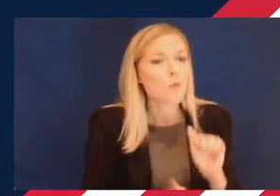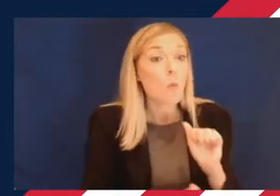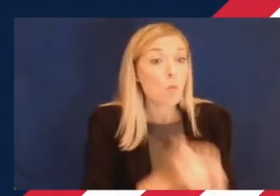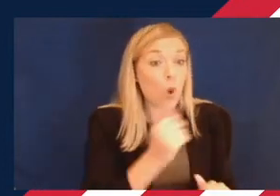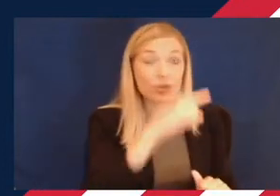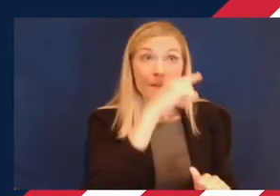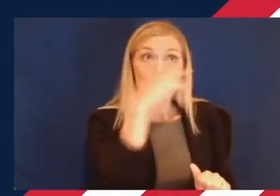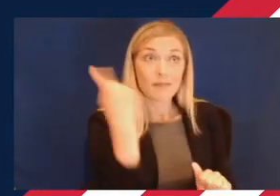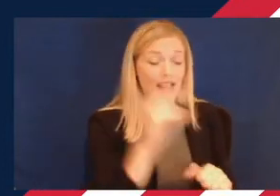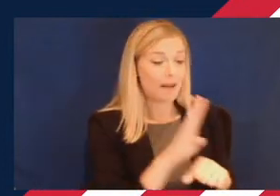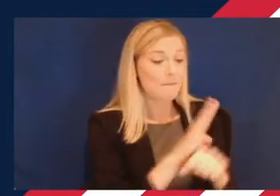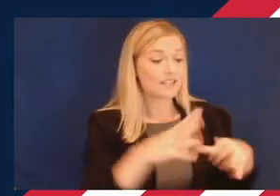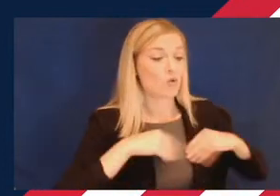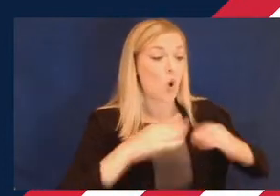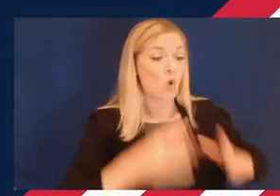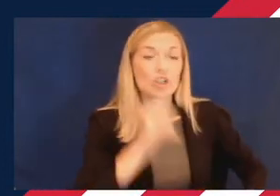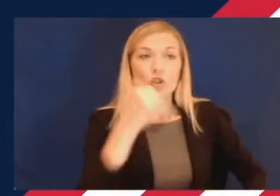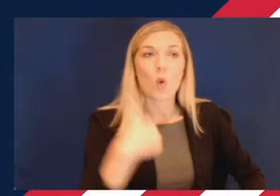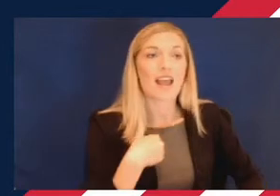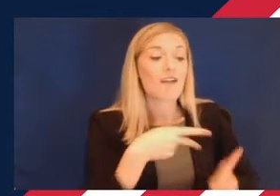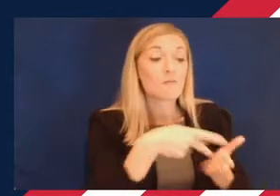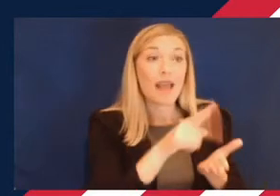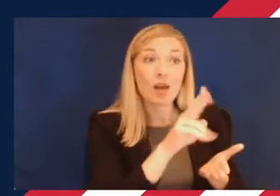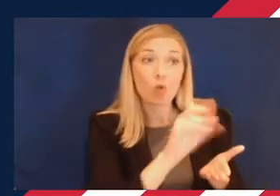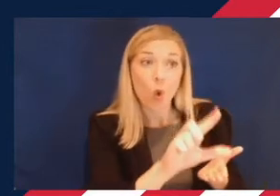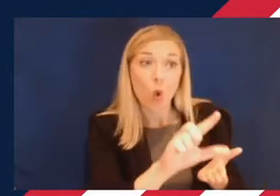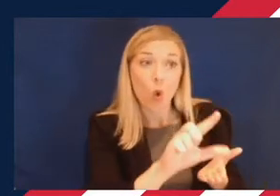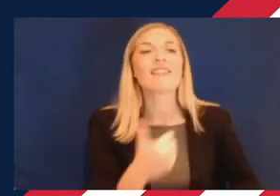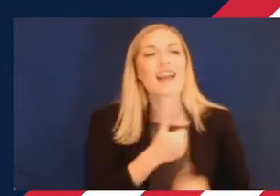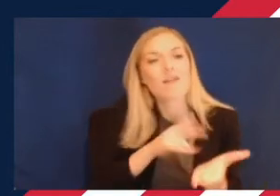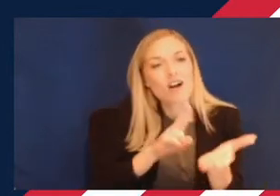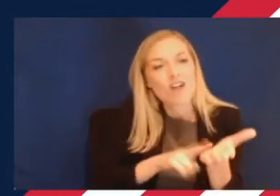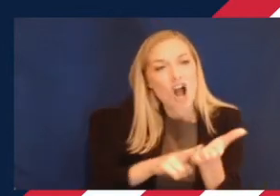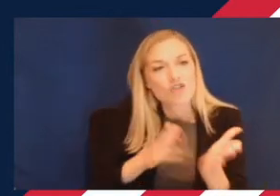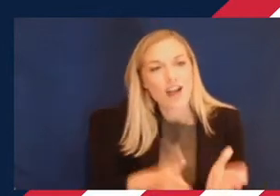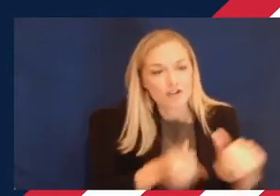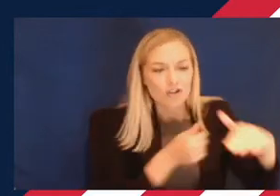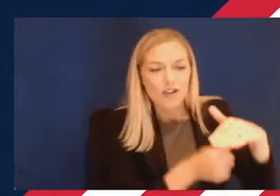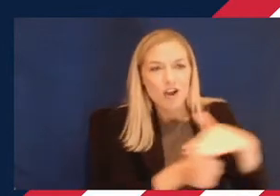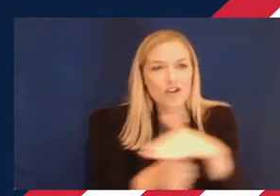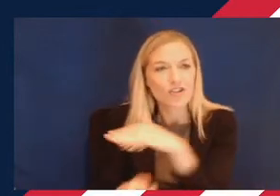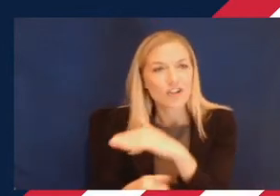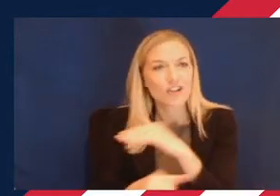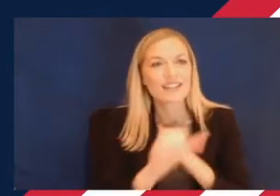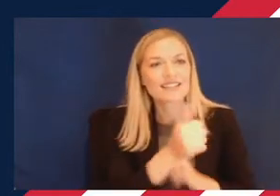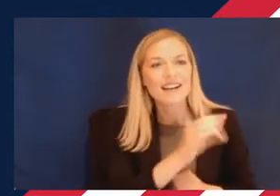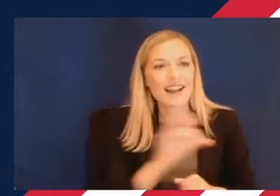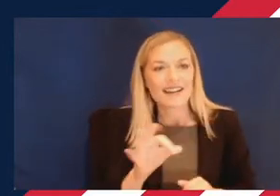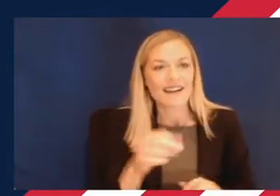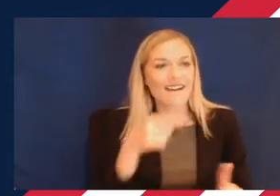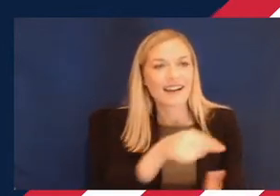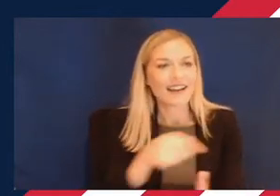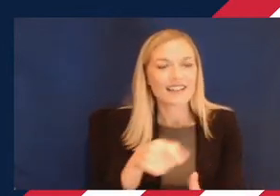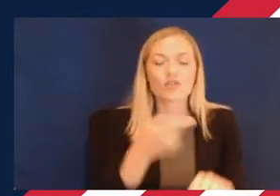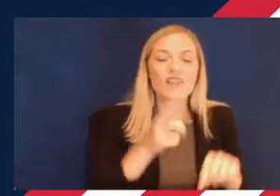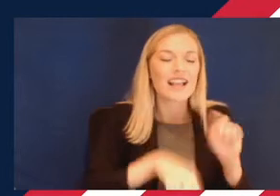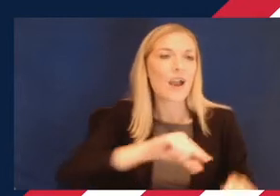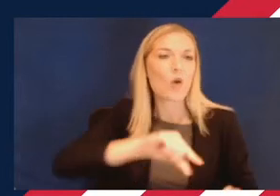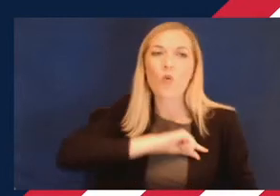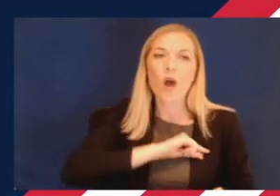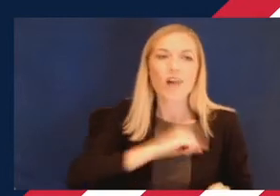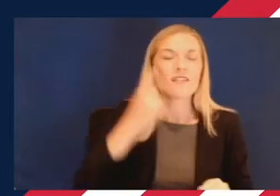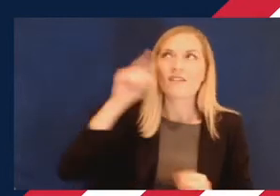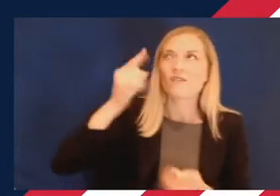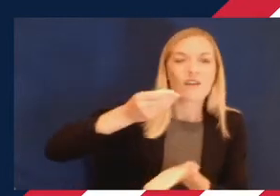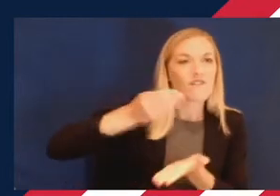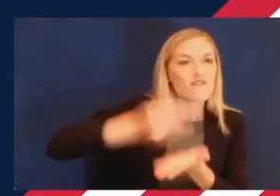have contractors, they have 1099 employees, but weren't able to actually qualify for the funds that were being distributed across